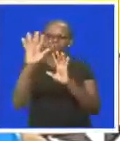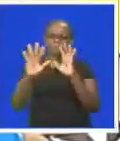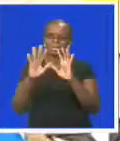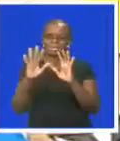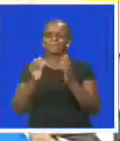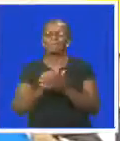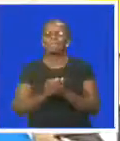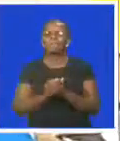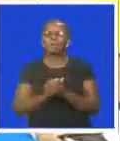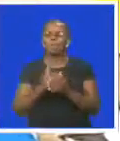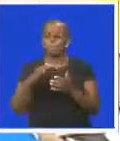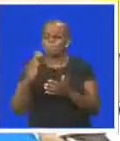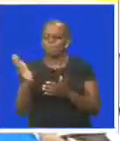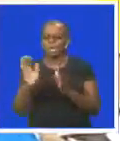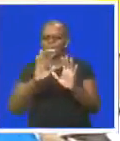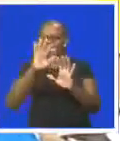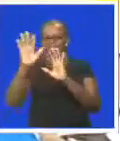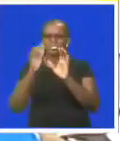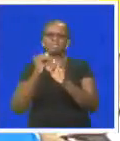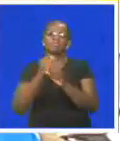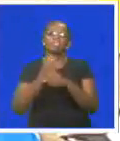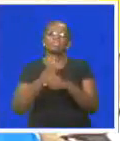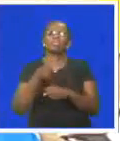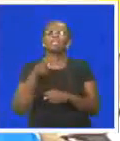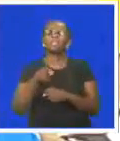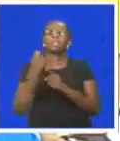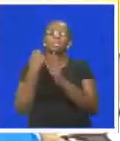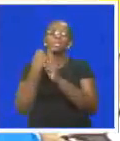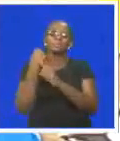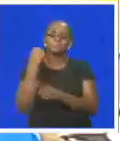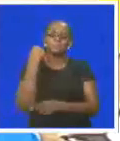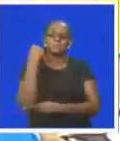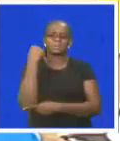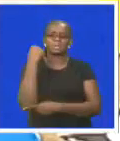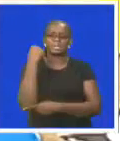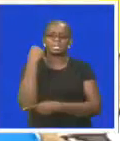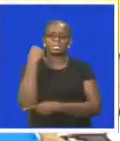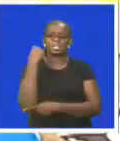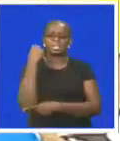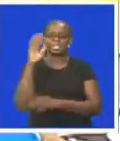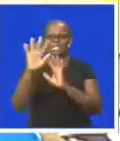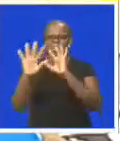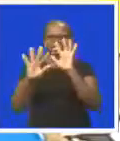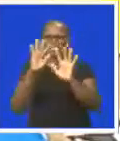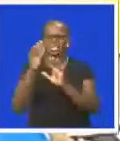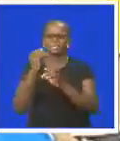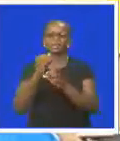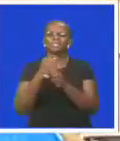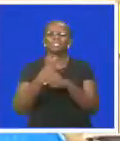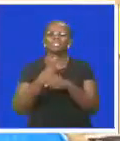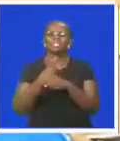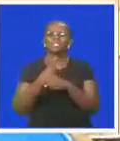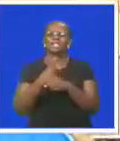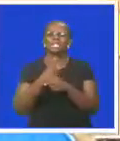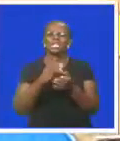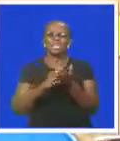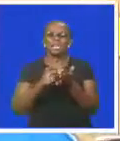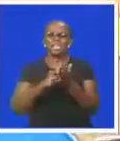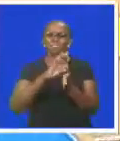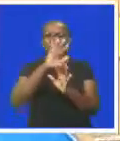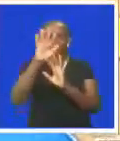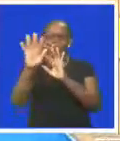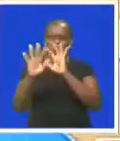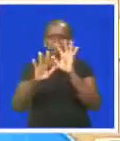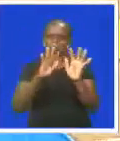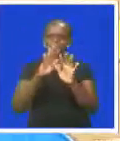is a cloudy day. So with me where I am today, it is a cloudy day. The sky is covered with clouds,